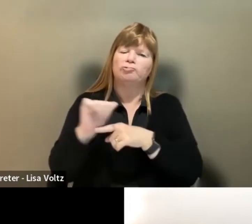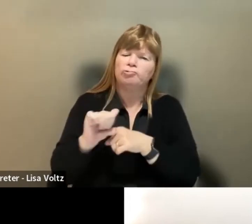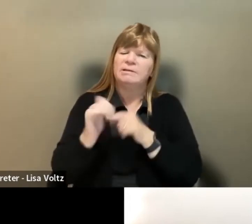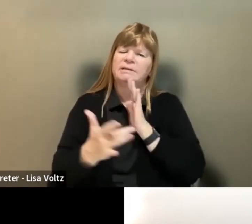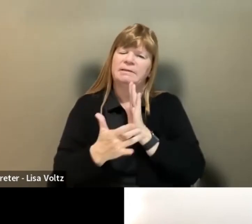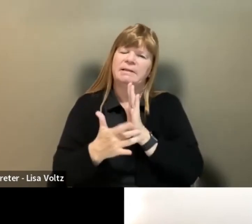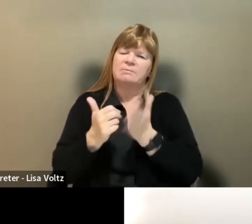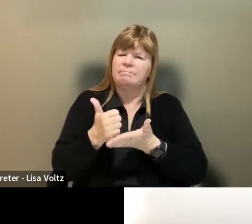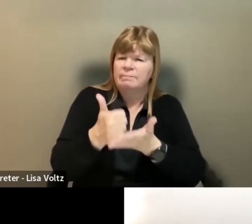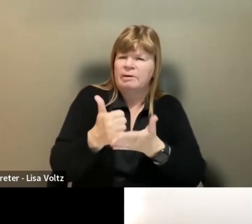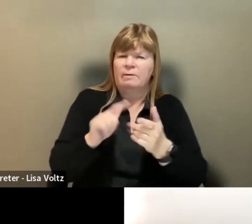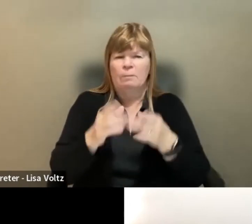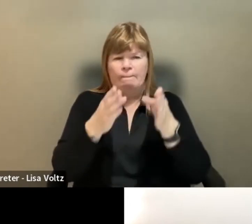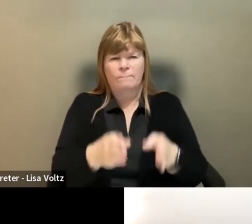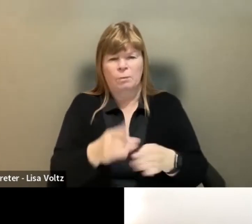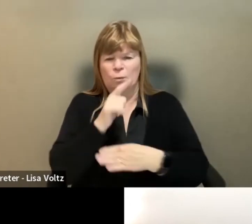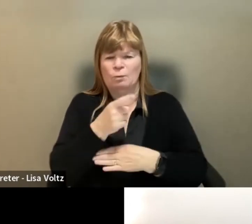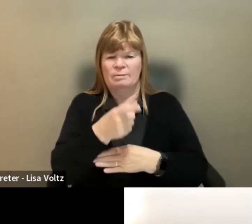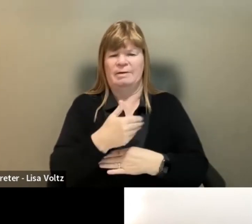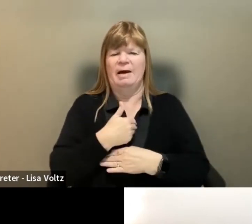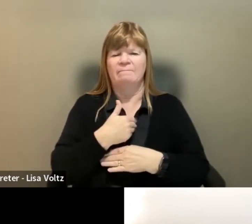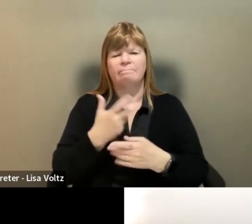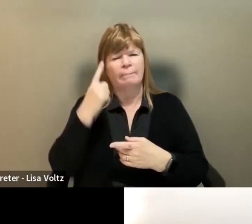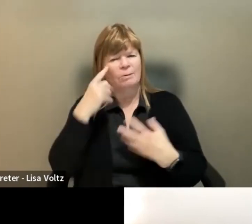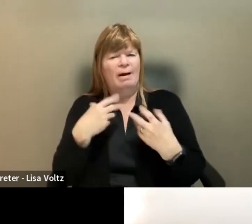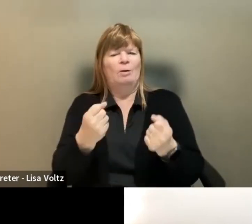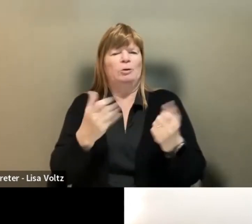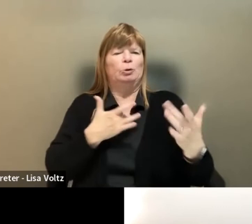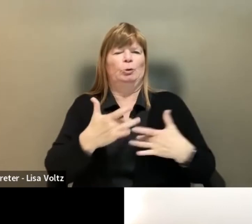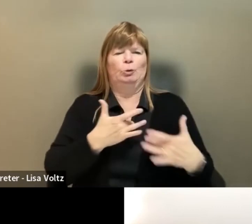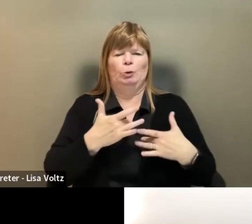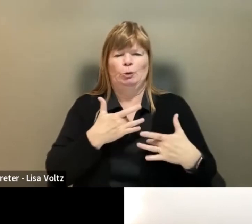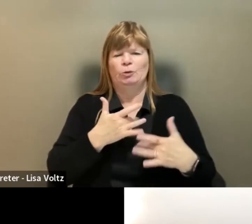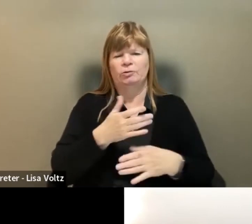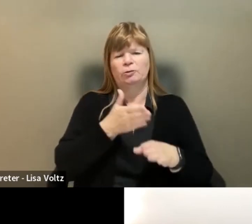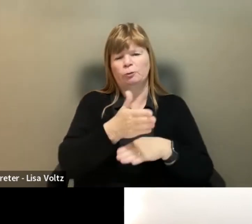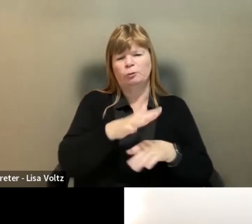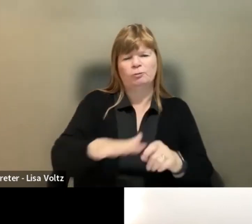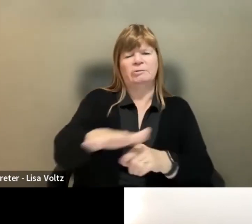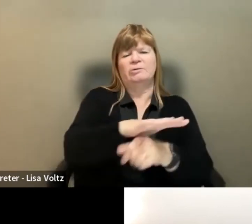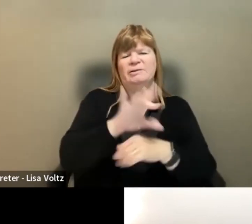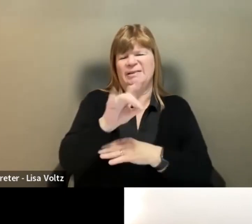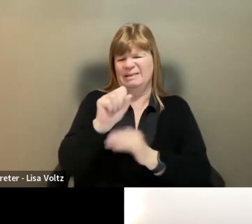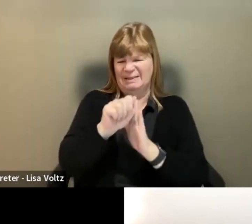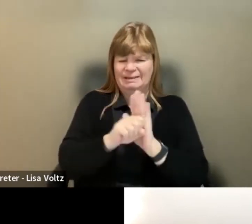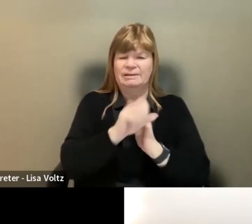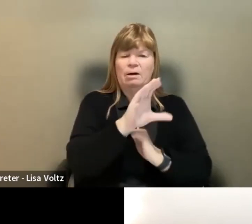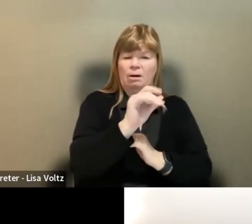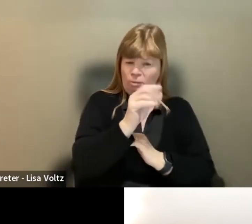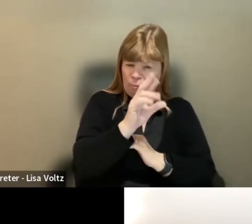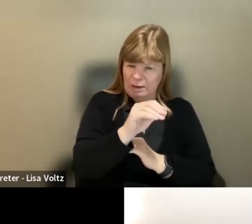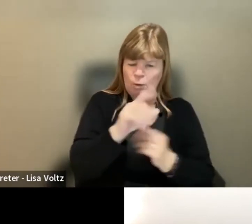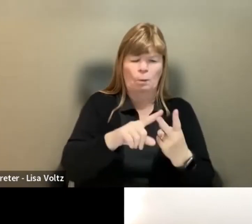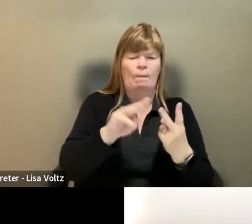to individuals who serve persons with mental health concerns throughout the HHS Region 8 states of Colorado,